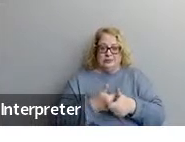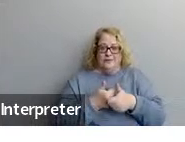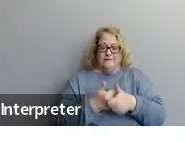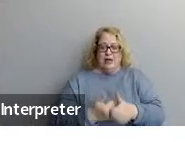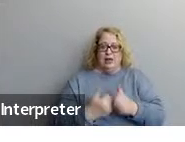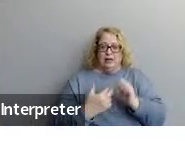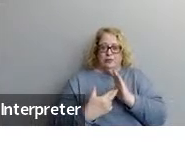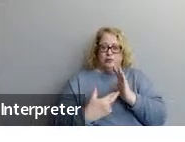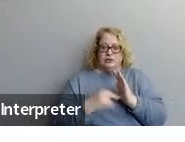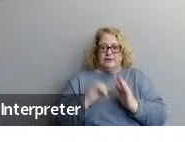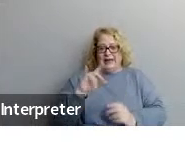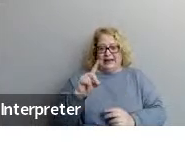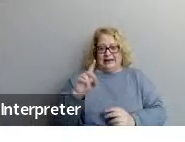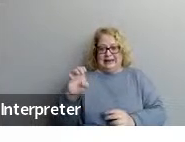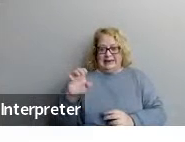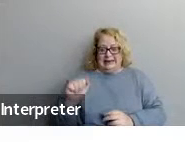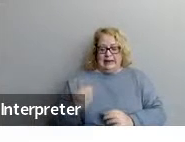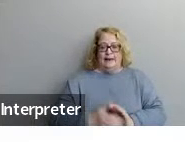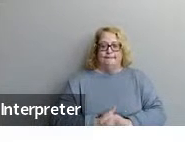with IDEA.